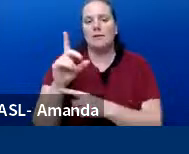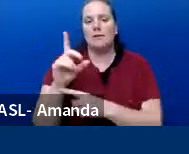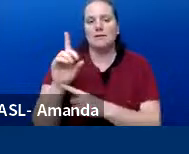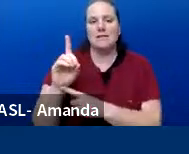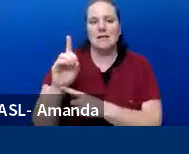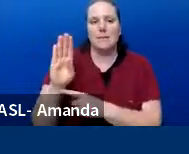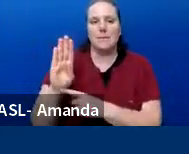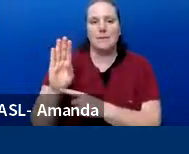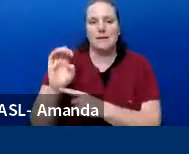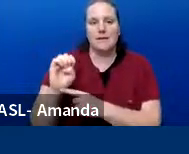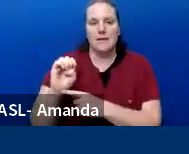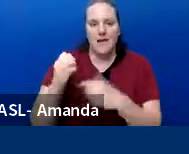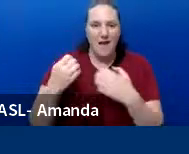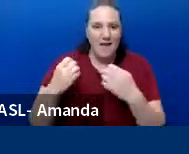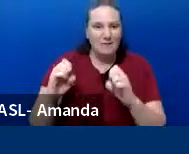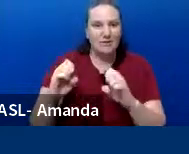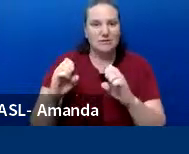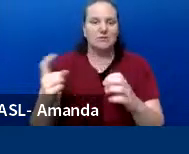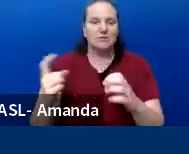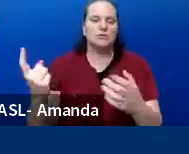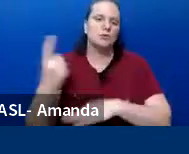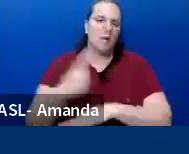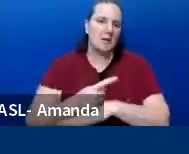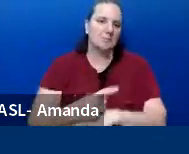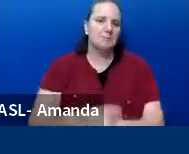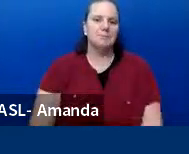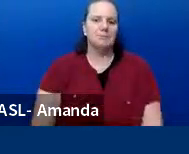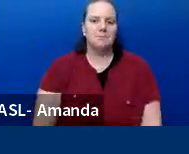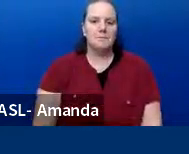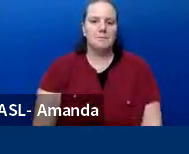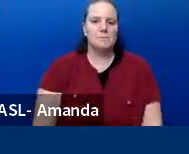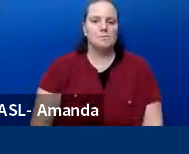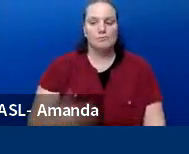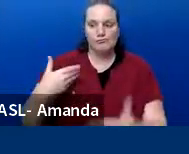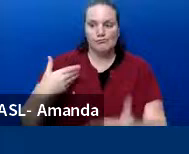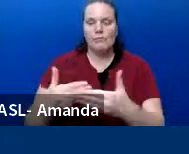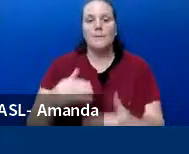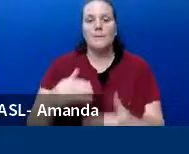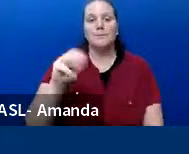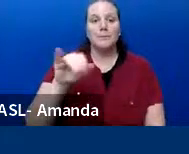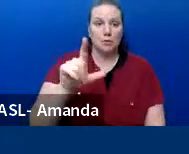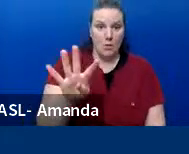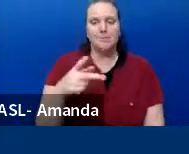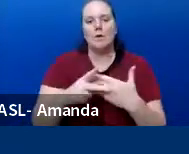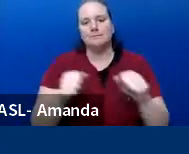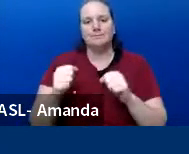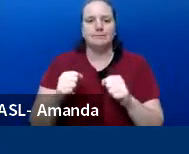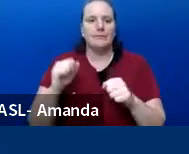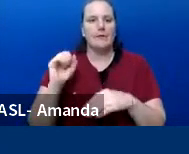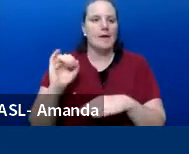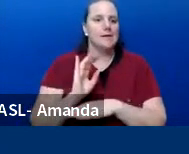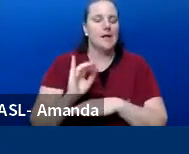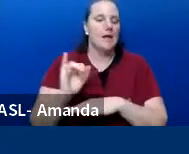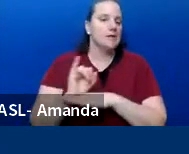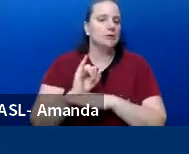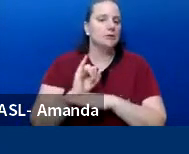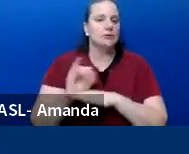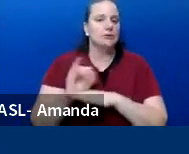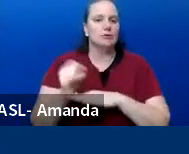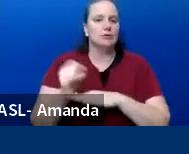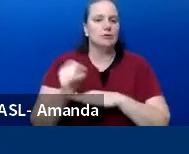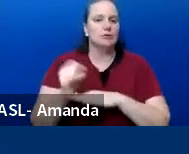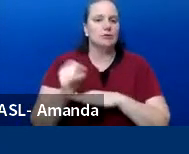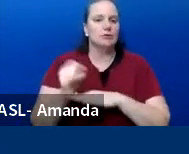In May 2024, the program hosted an Industry Day event at the Portland Expo Center to share the